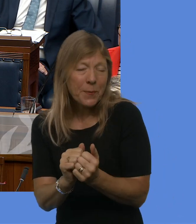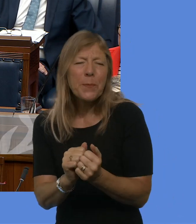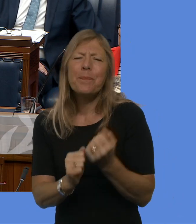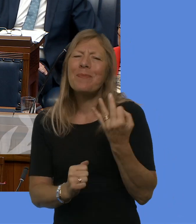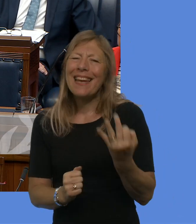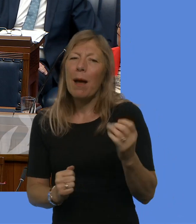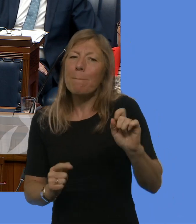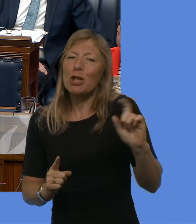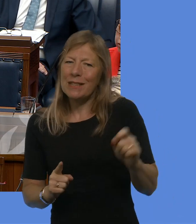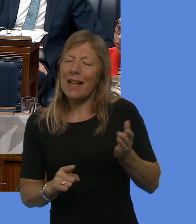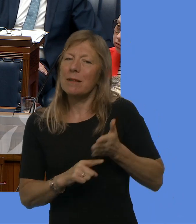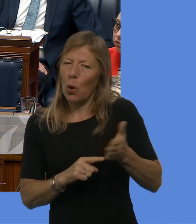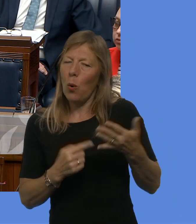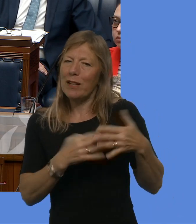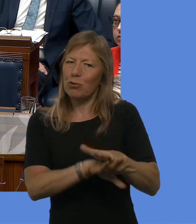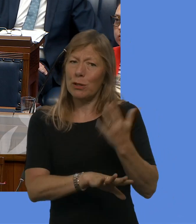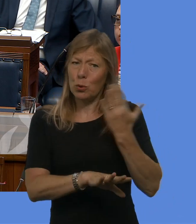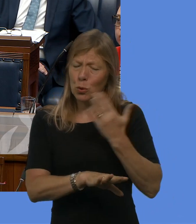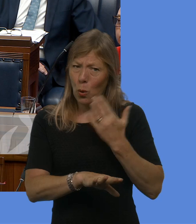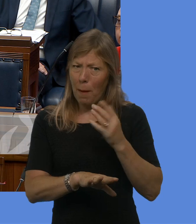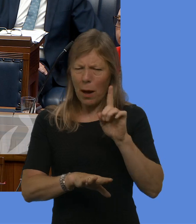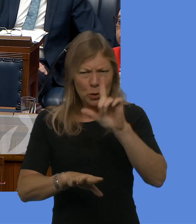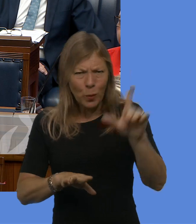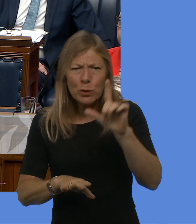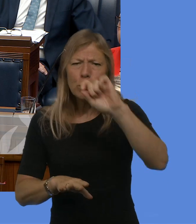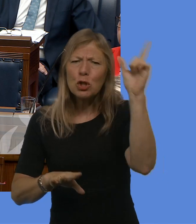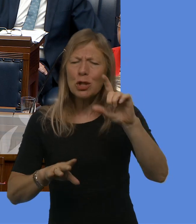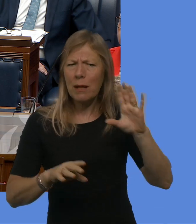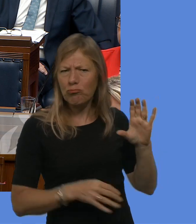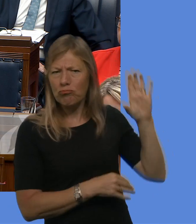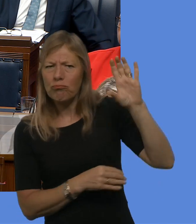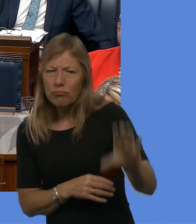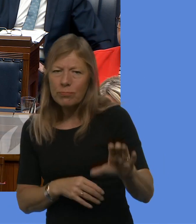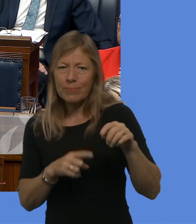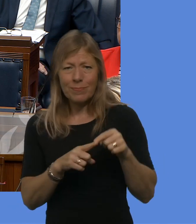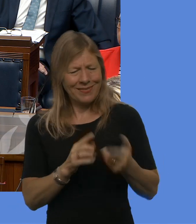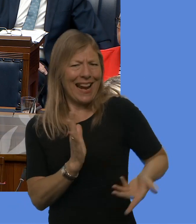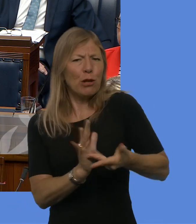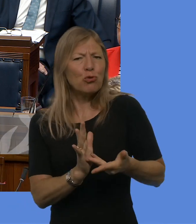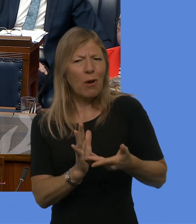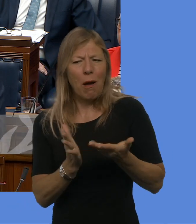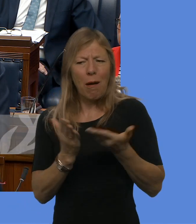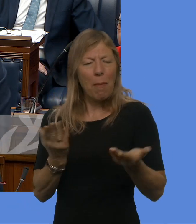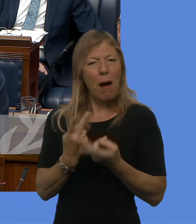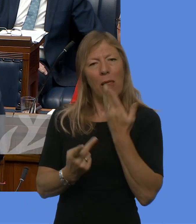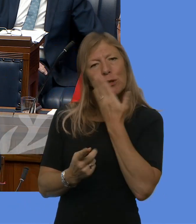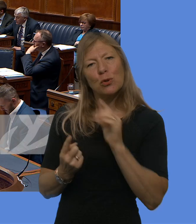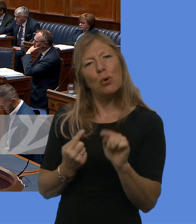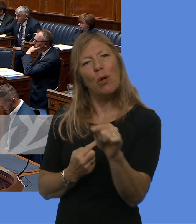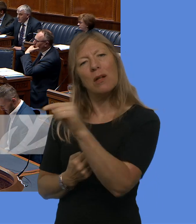schools, this highlights the significant additional investment that integrated schools have received compared to other school